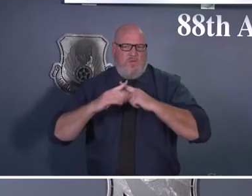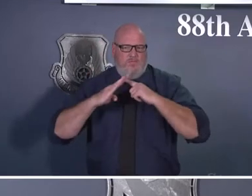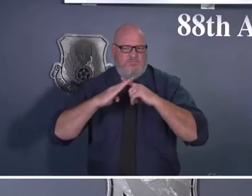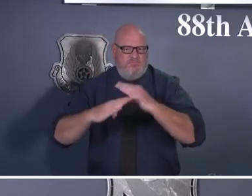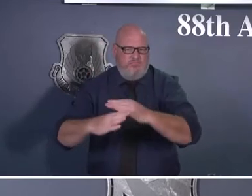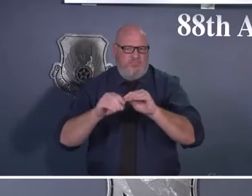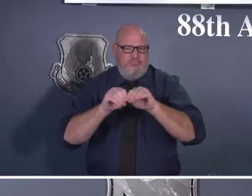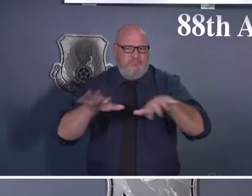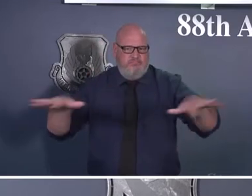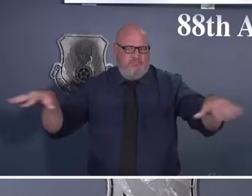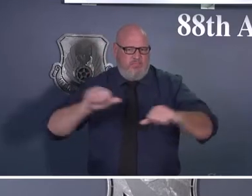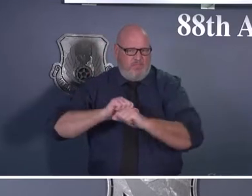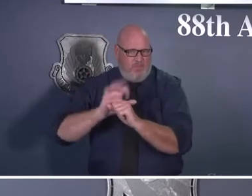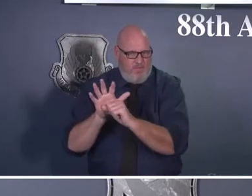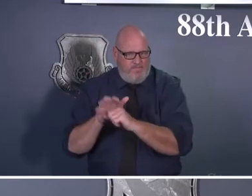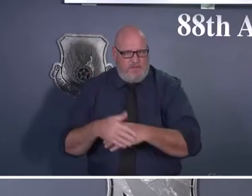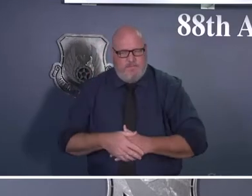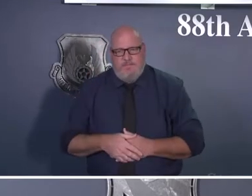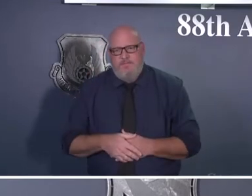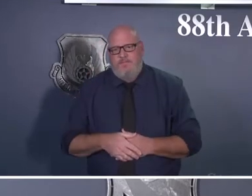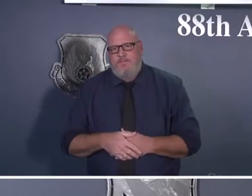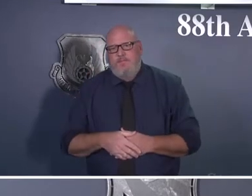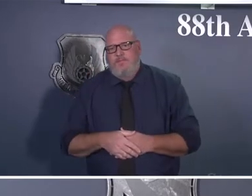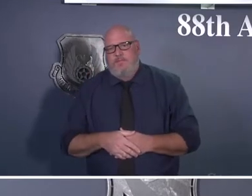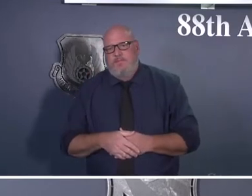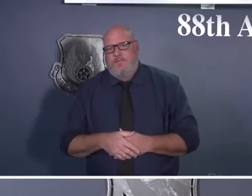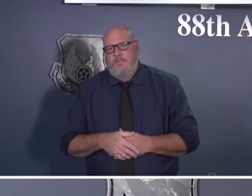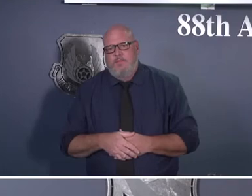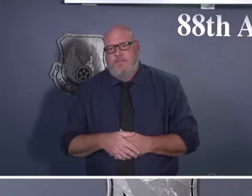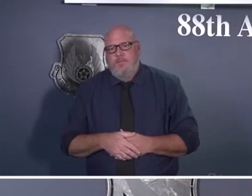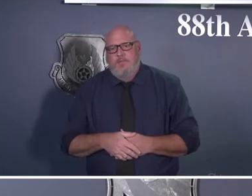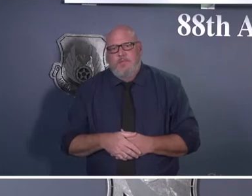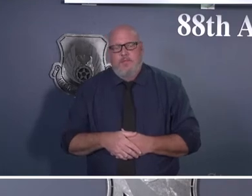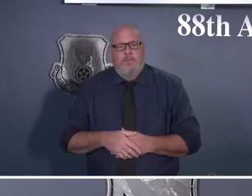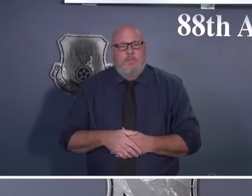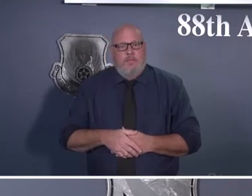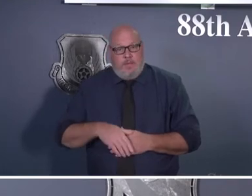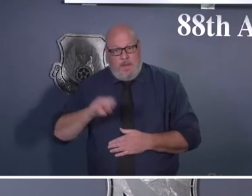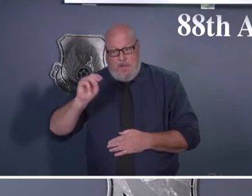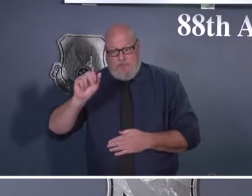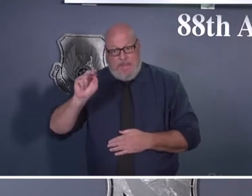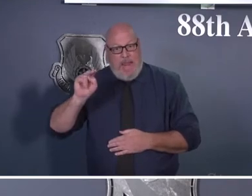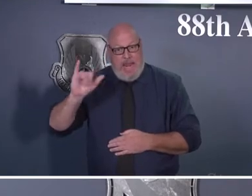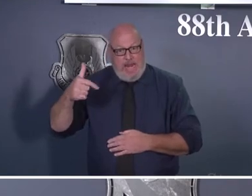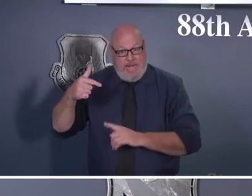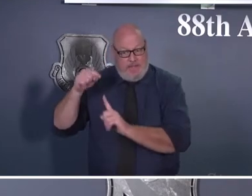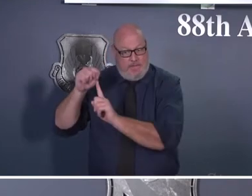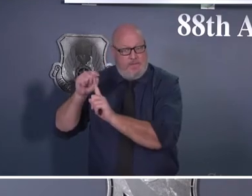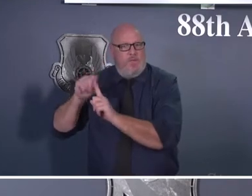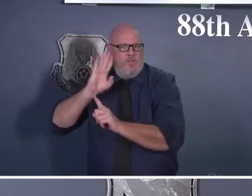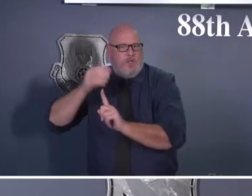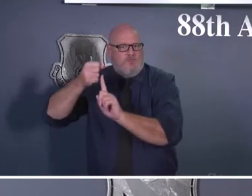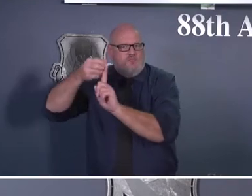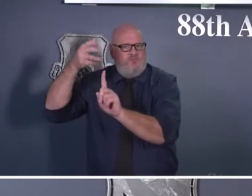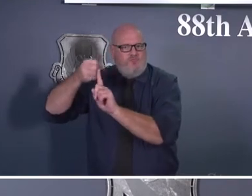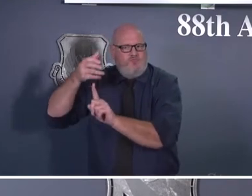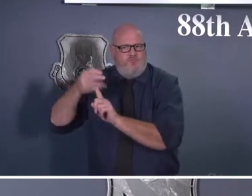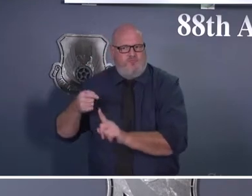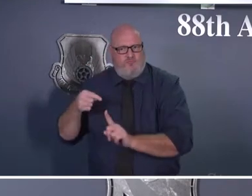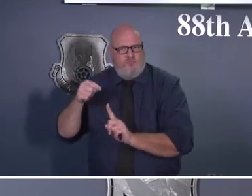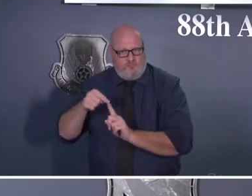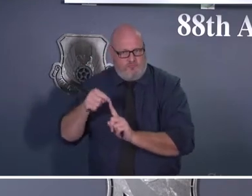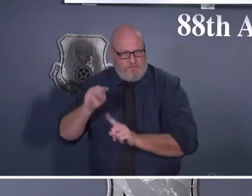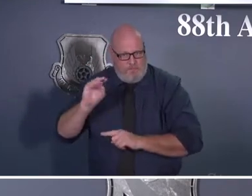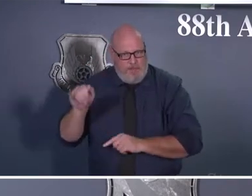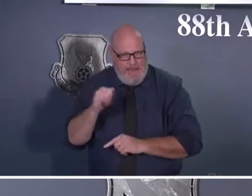like for us? How do we get to Bravo Plus? And then he'll hand it over to Colonel Lyons, who will in turn hand it over to Colonel Hill. And I'll come back and wrap it up. And so I